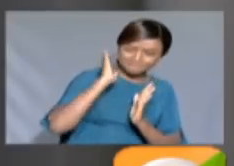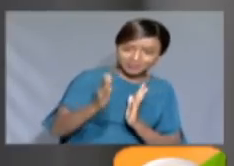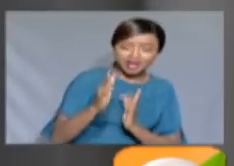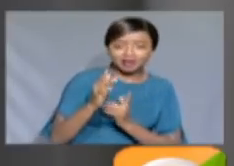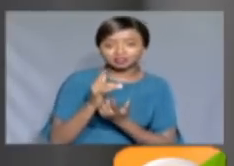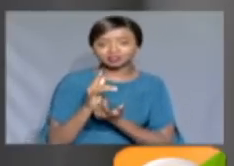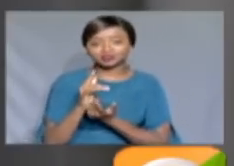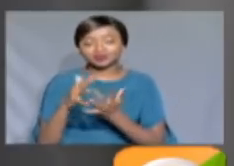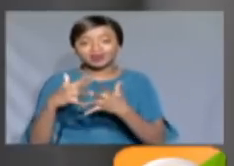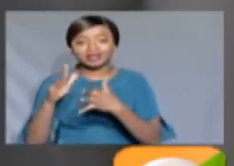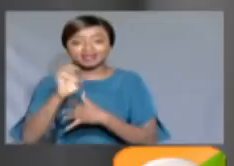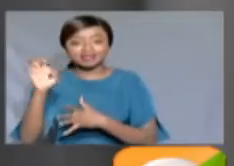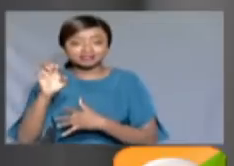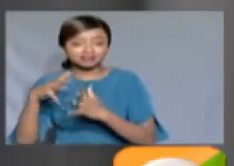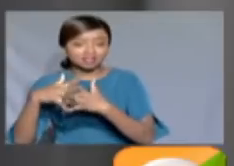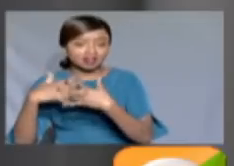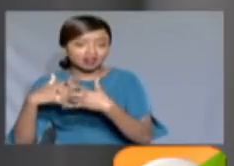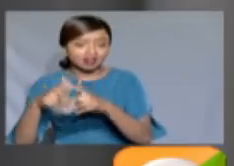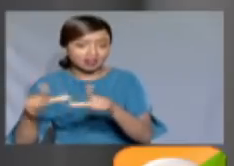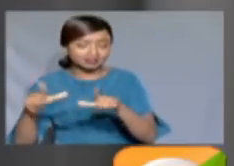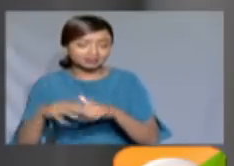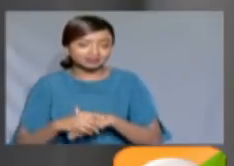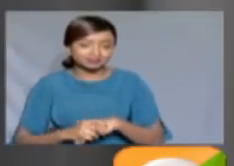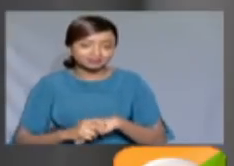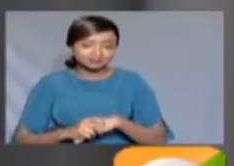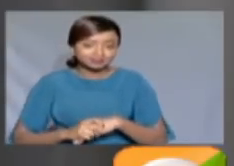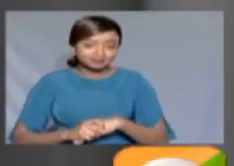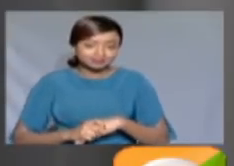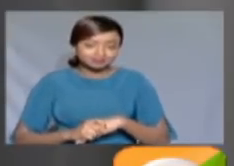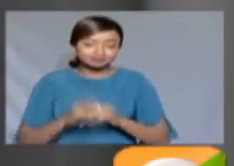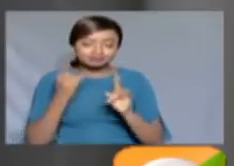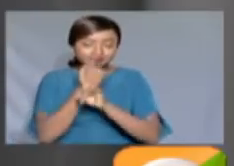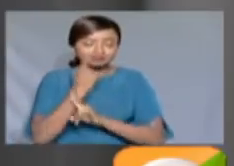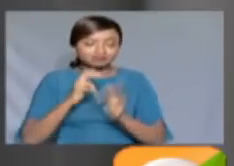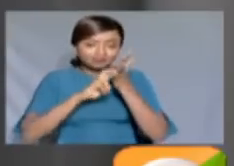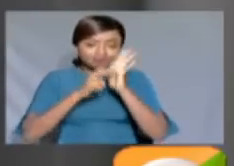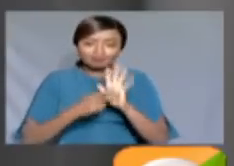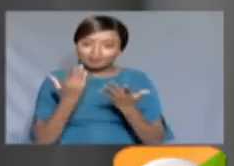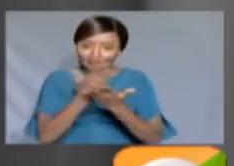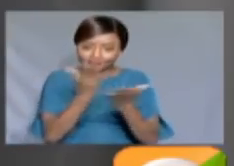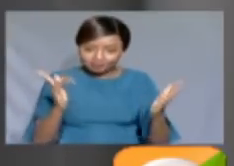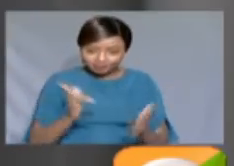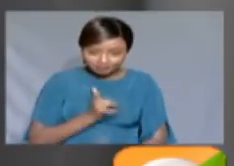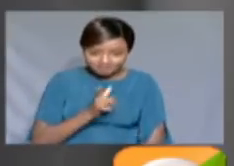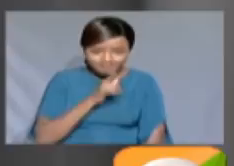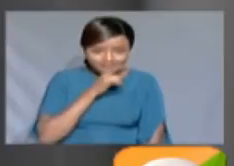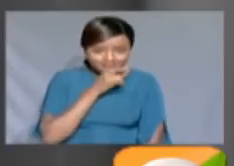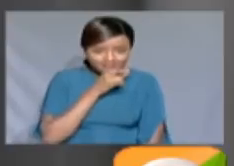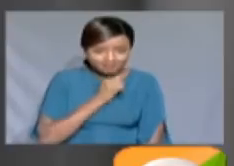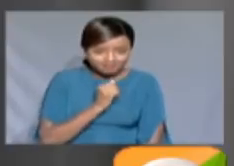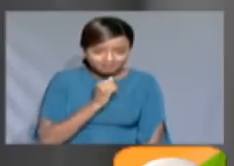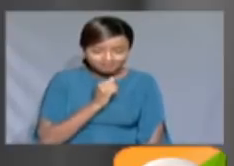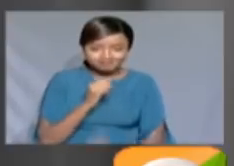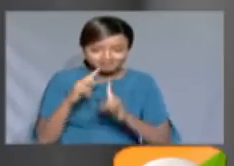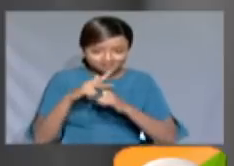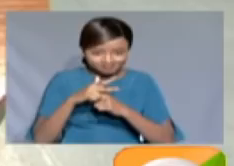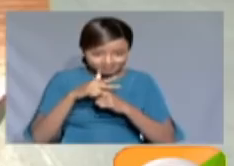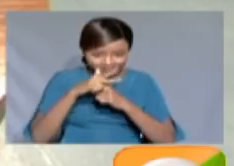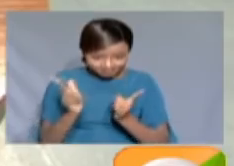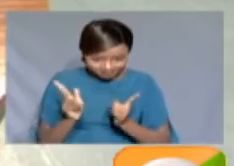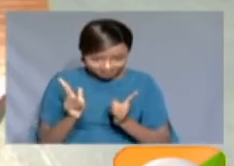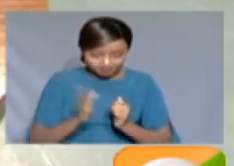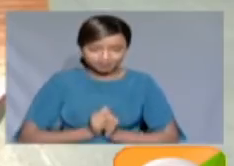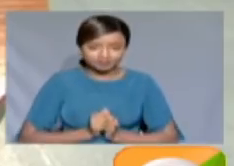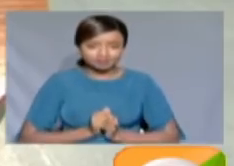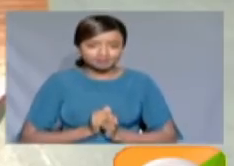other projects around this country. Ladies and gentlemen, let's get this started